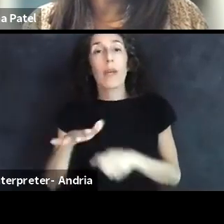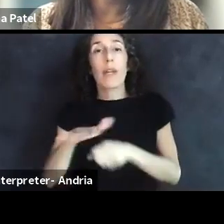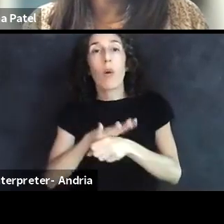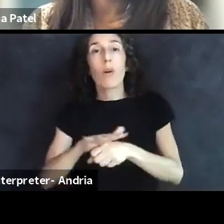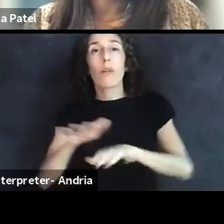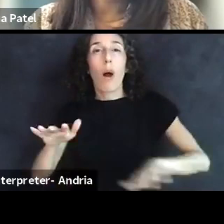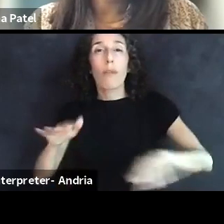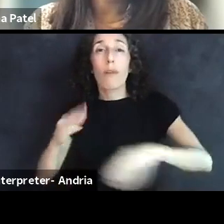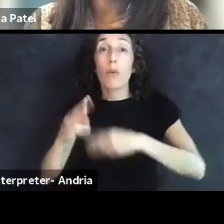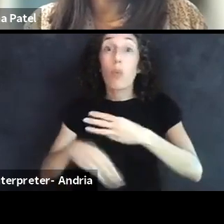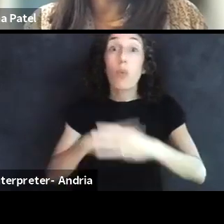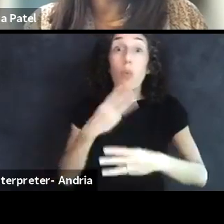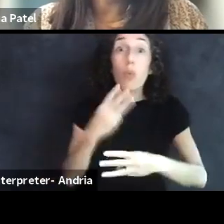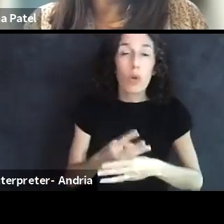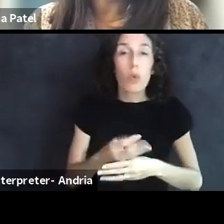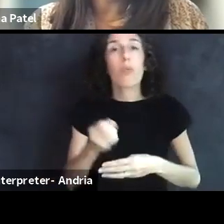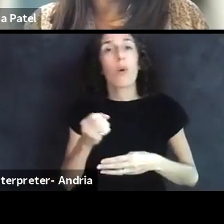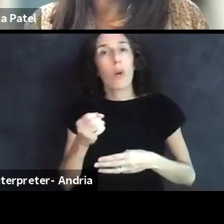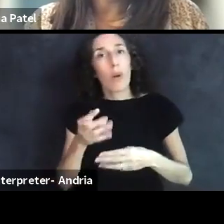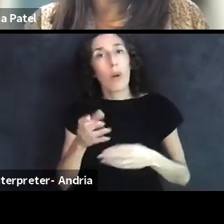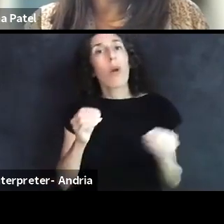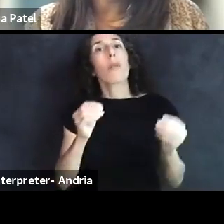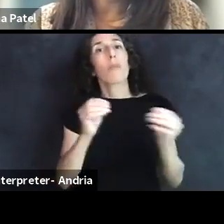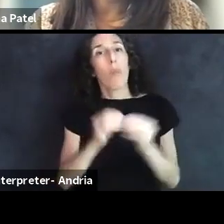interventions. So we're